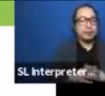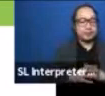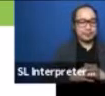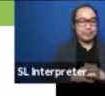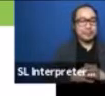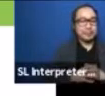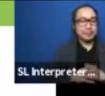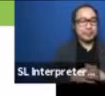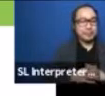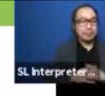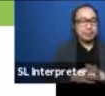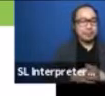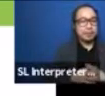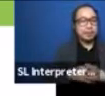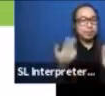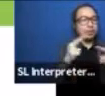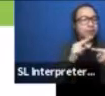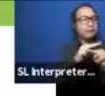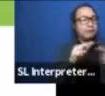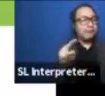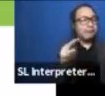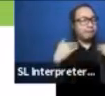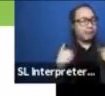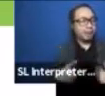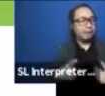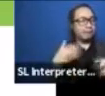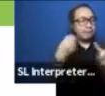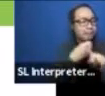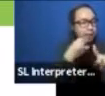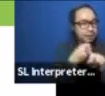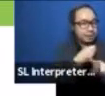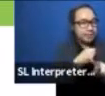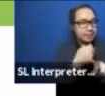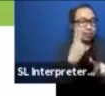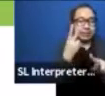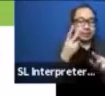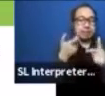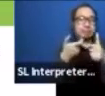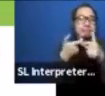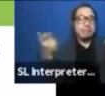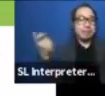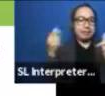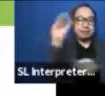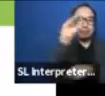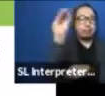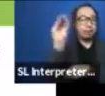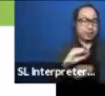Although the non-physical violence constitute a bigger proportion.